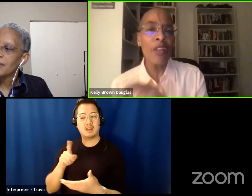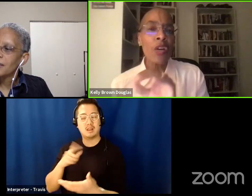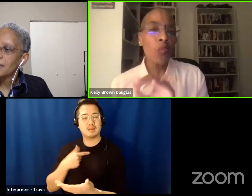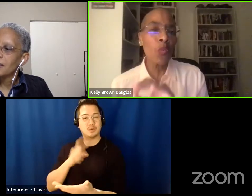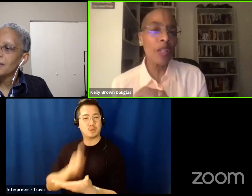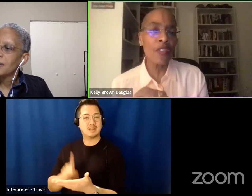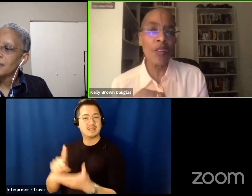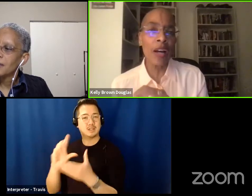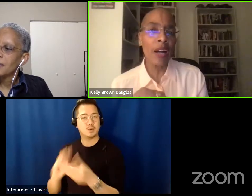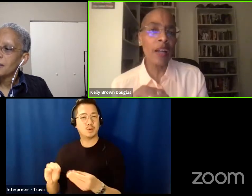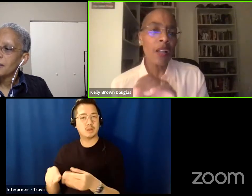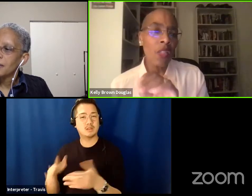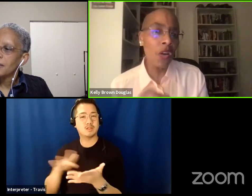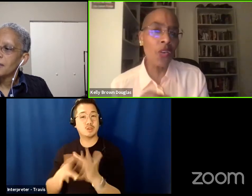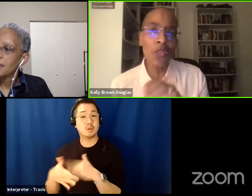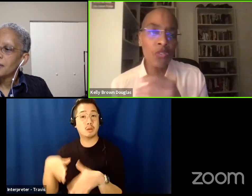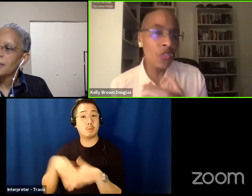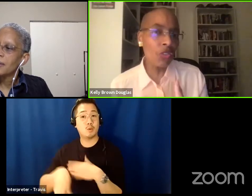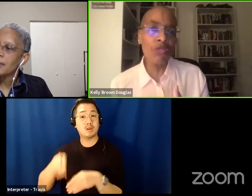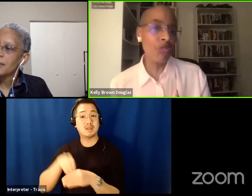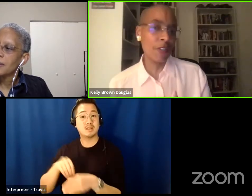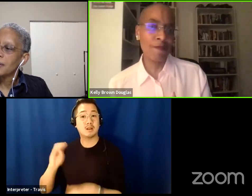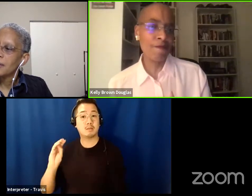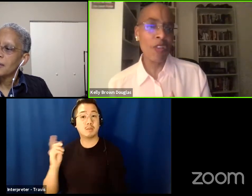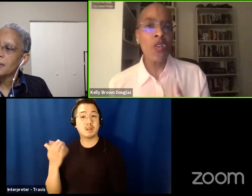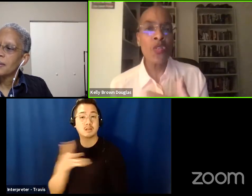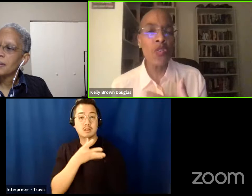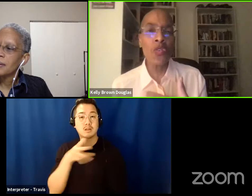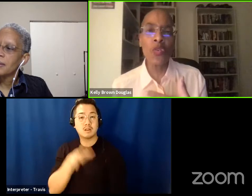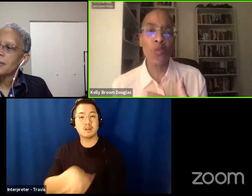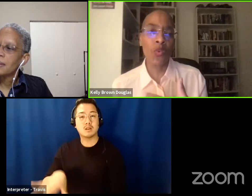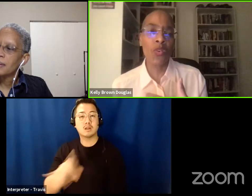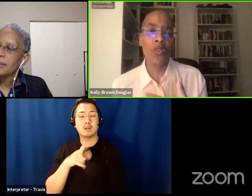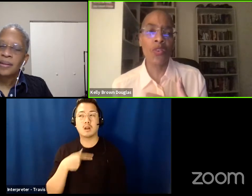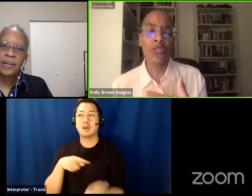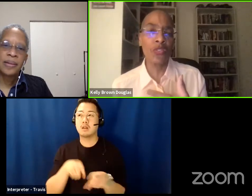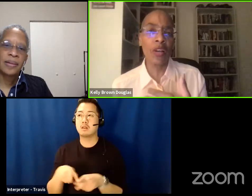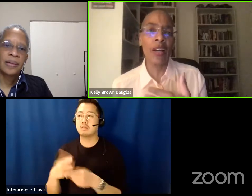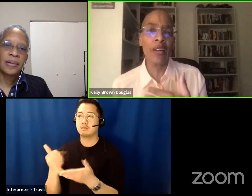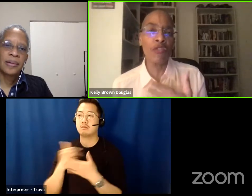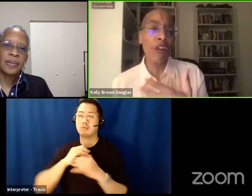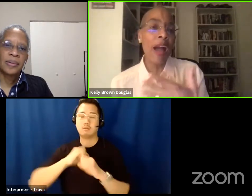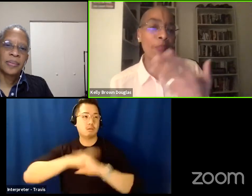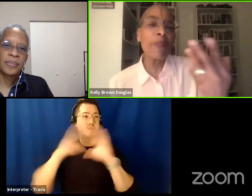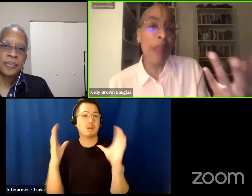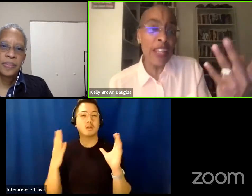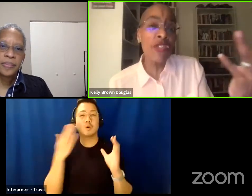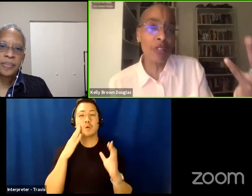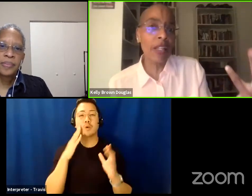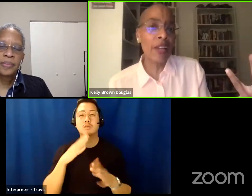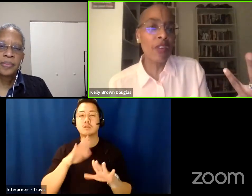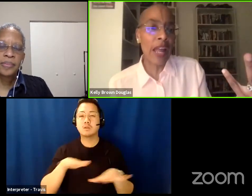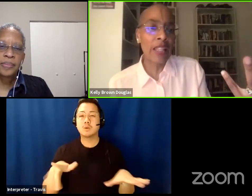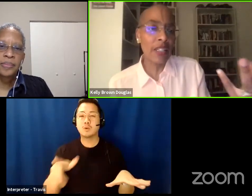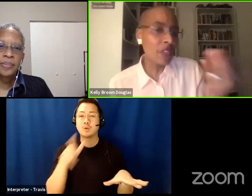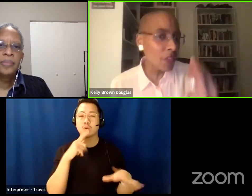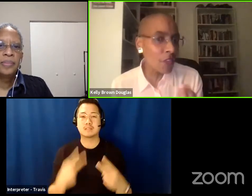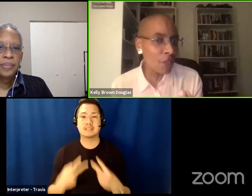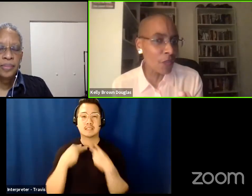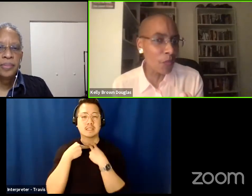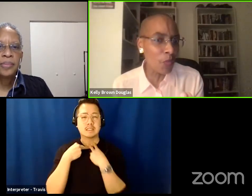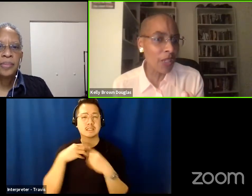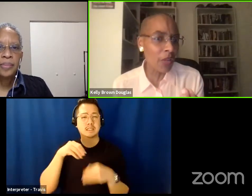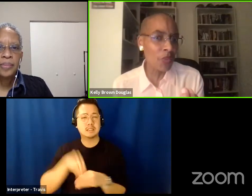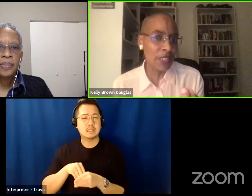manger with those children who were trapped in manger-like realities,